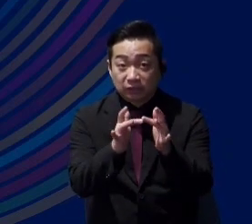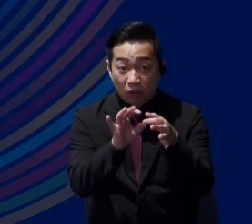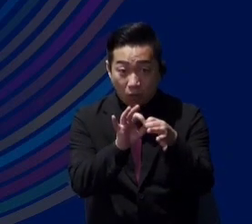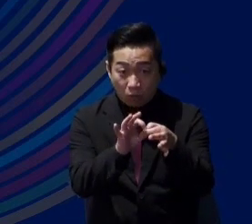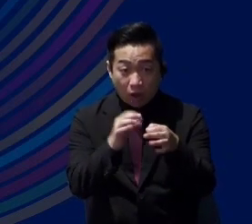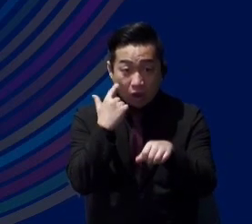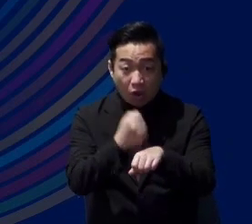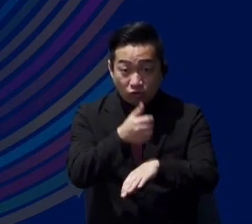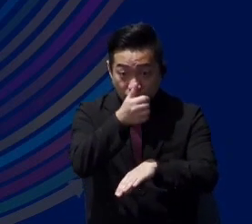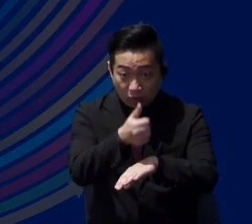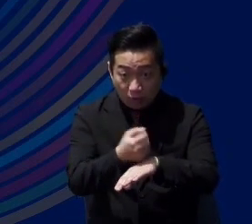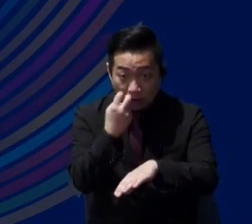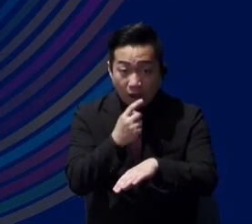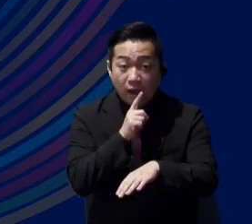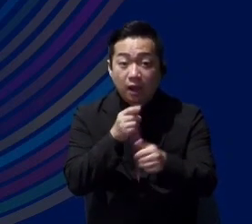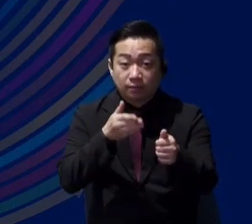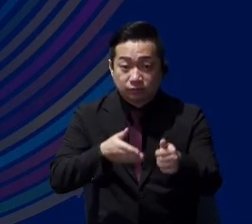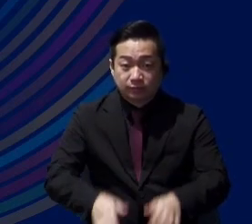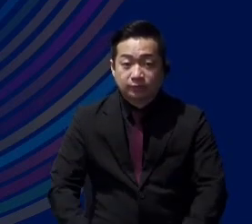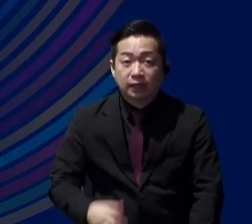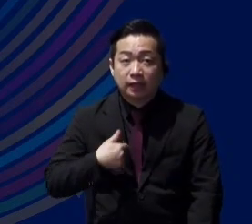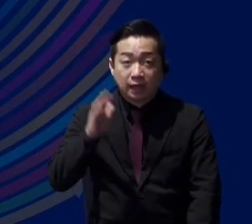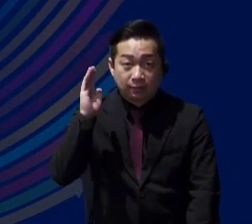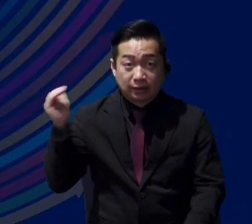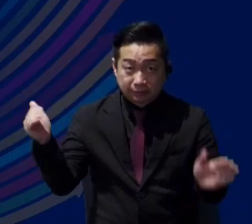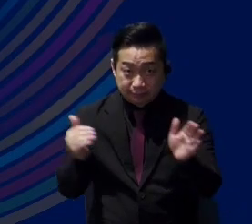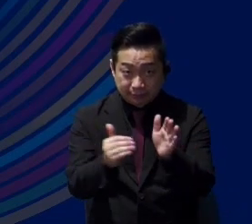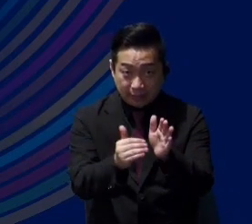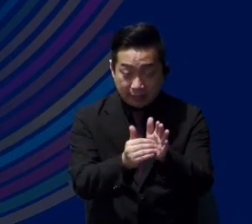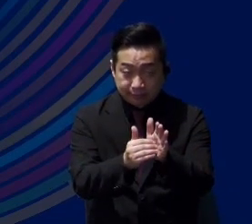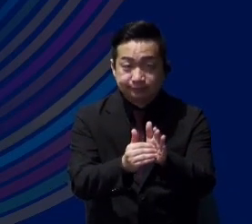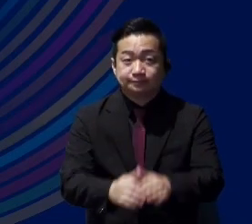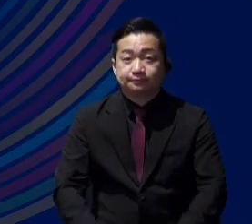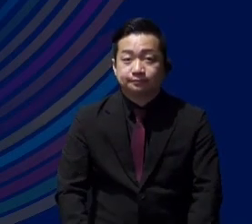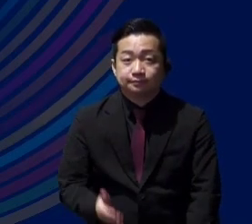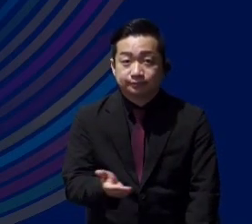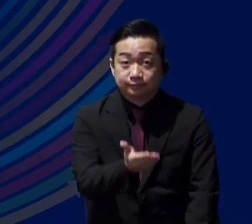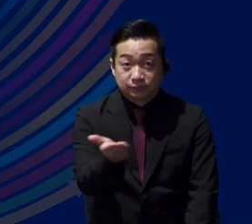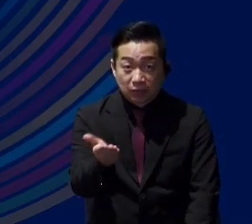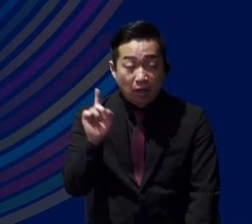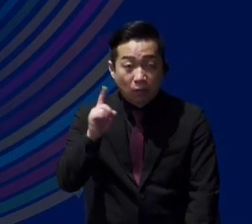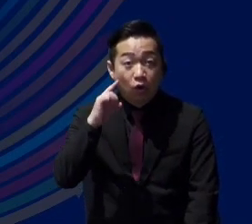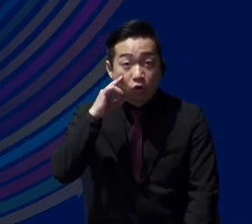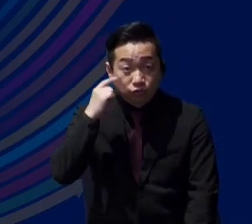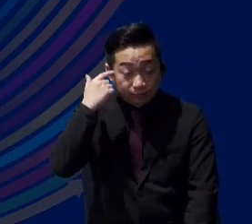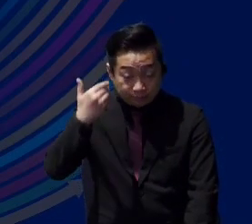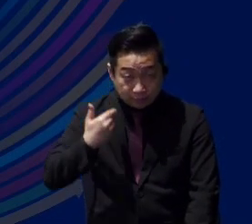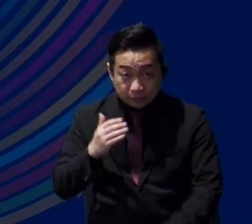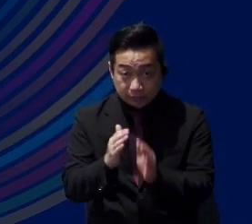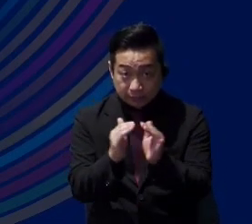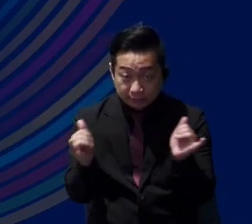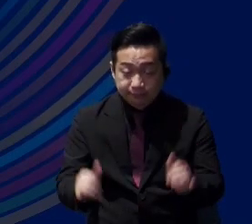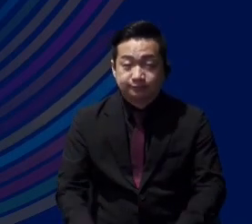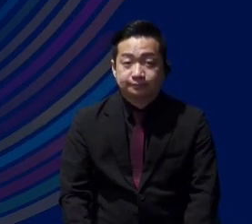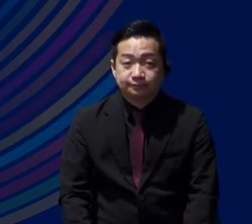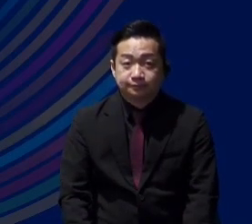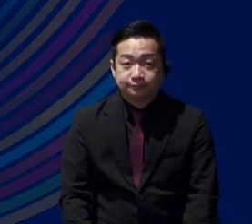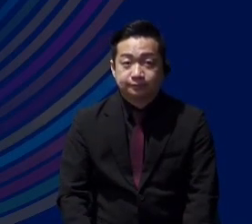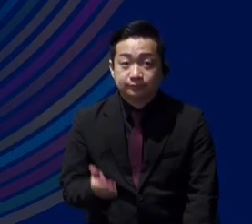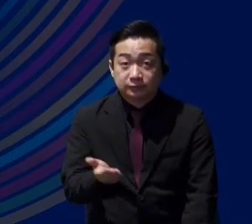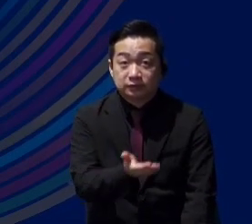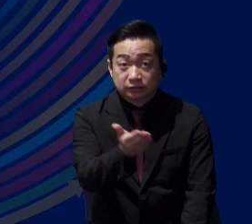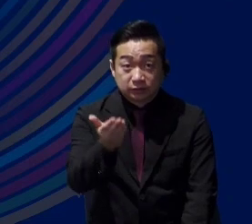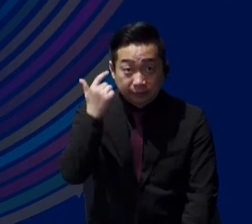much. I hope that if there is any question, I can answer all of your questions